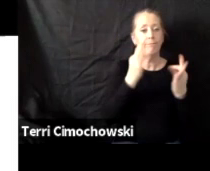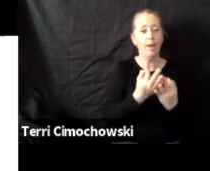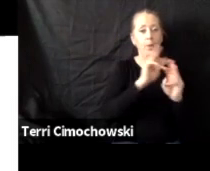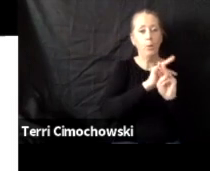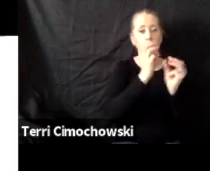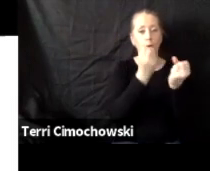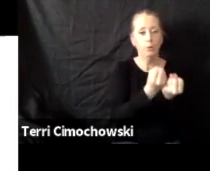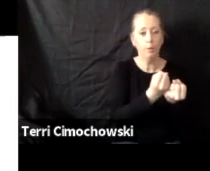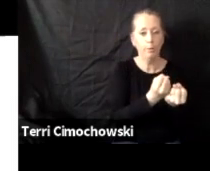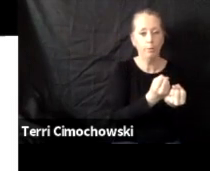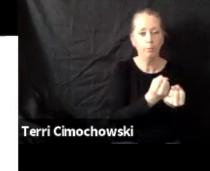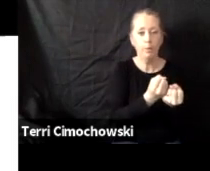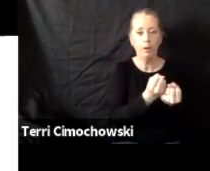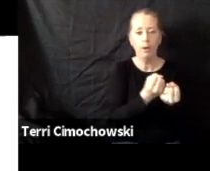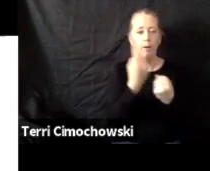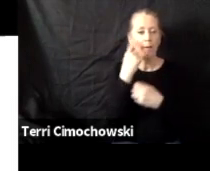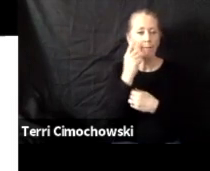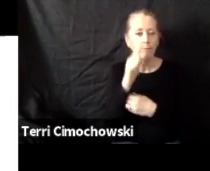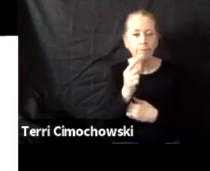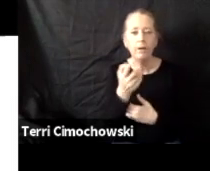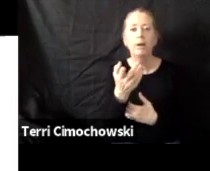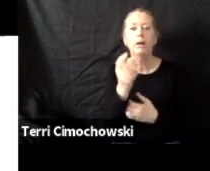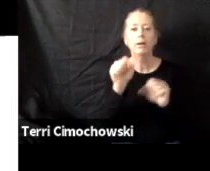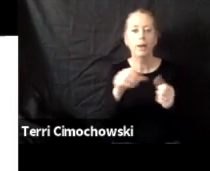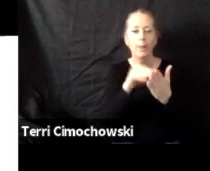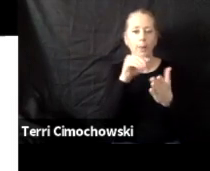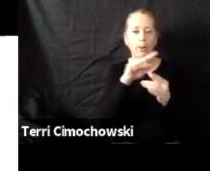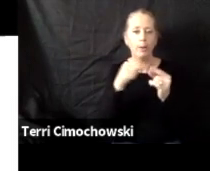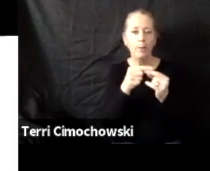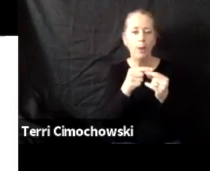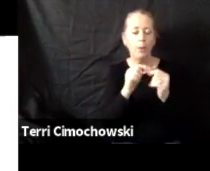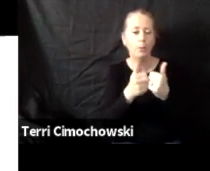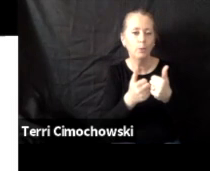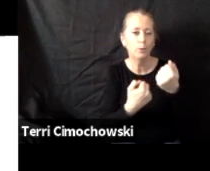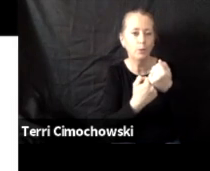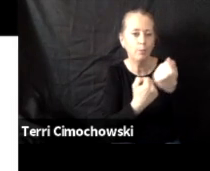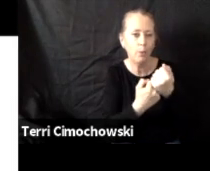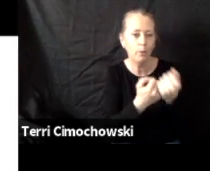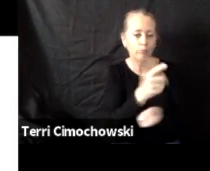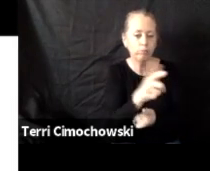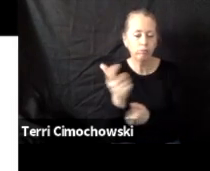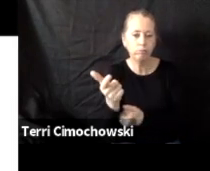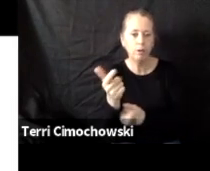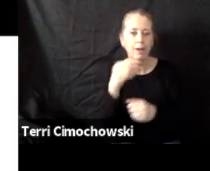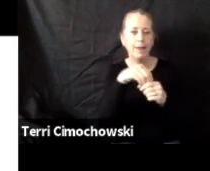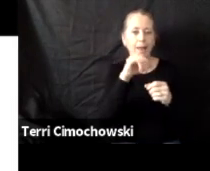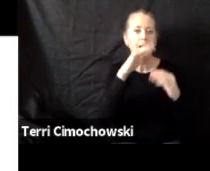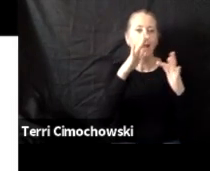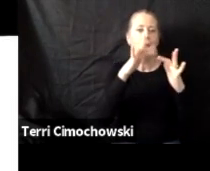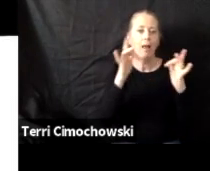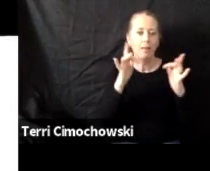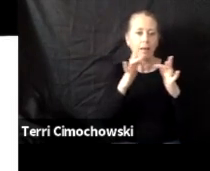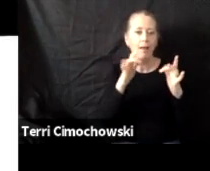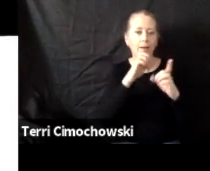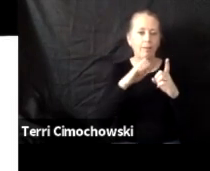will allow families to learn about how to best support each other in an online environment. So how